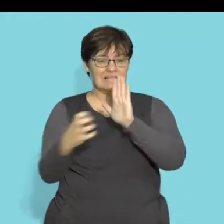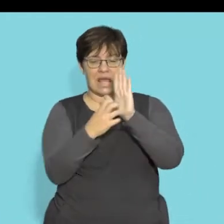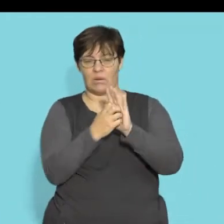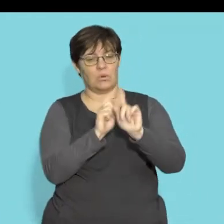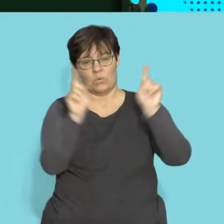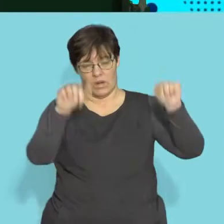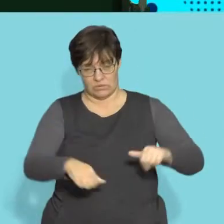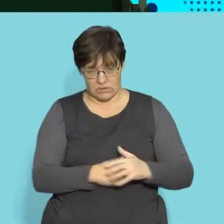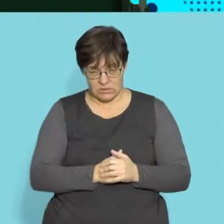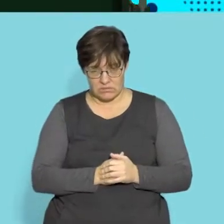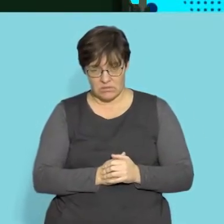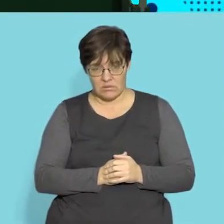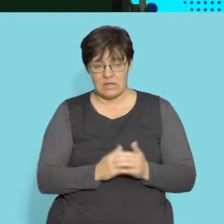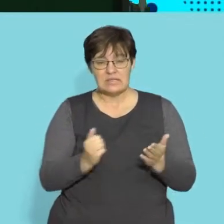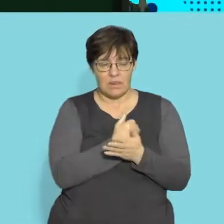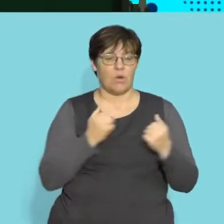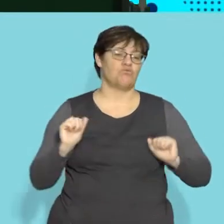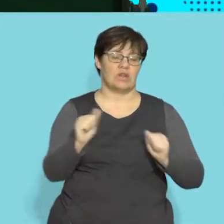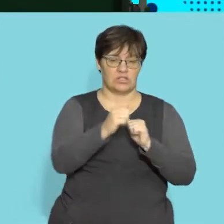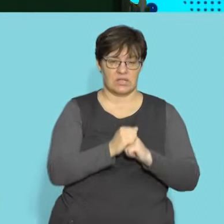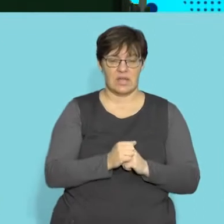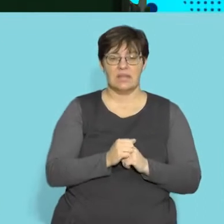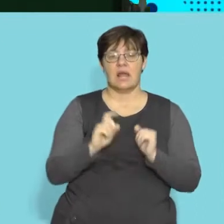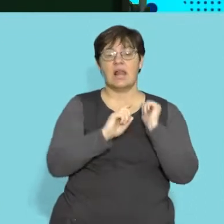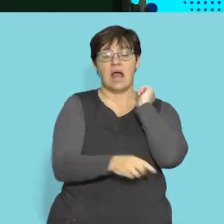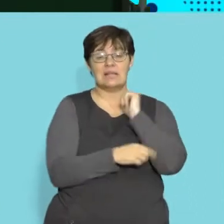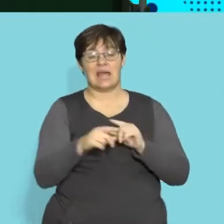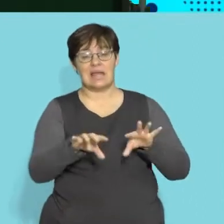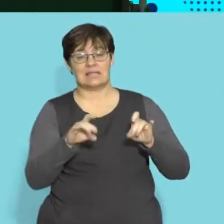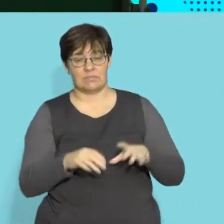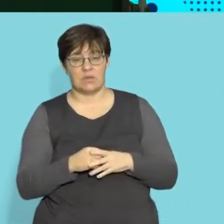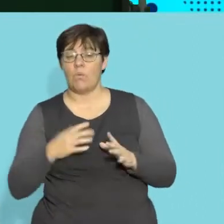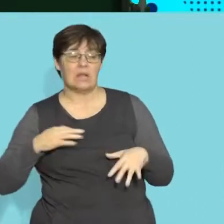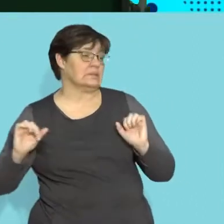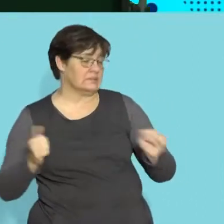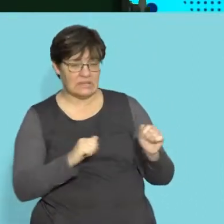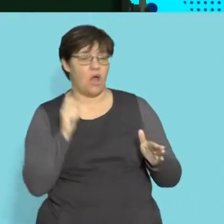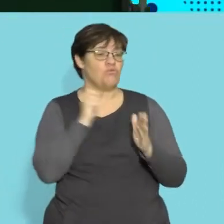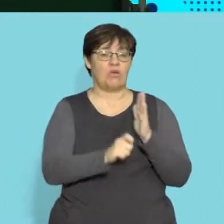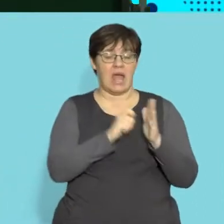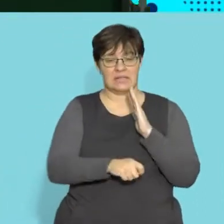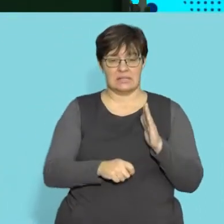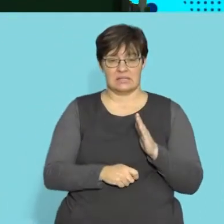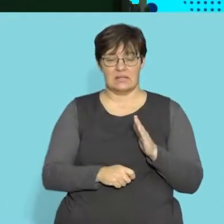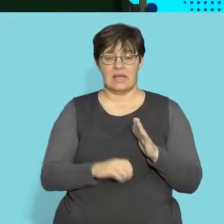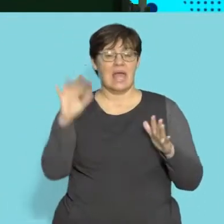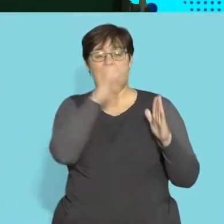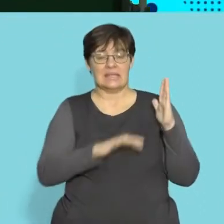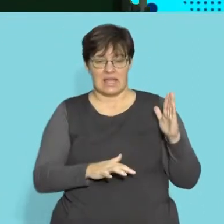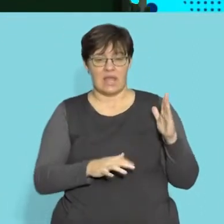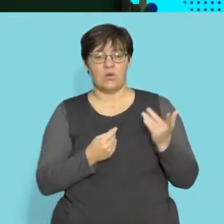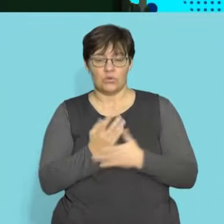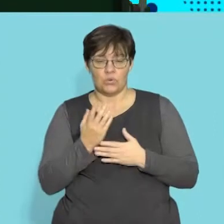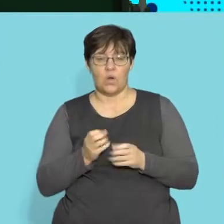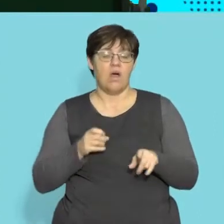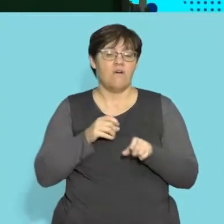And guys, I know that often we tend to rush through, and towards the end of the exam, we want to rush through and write out an essay in the